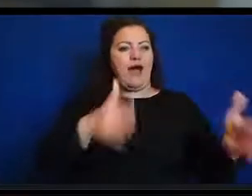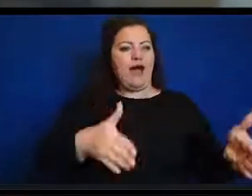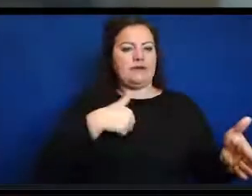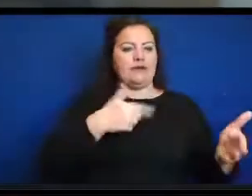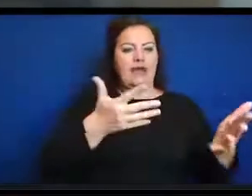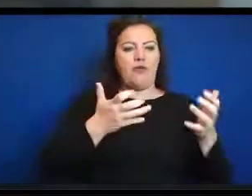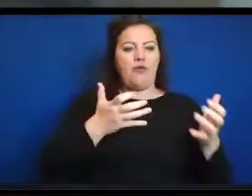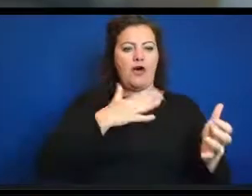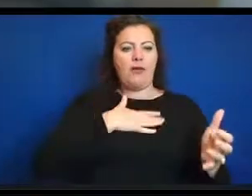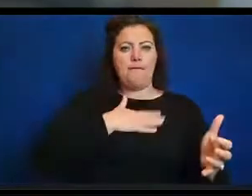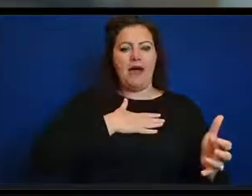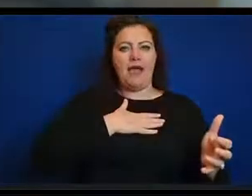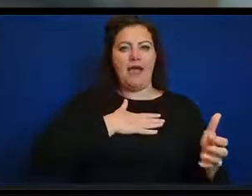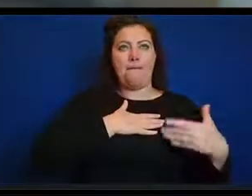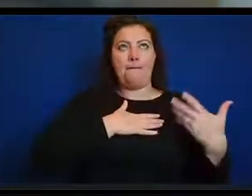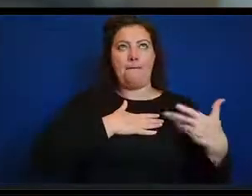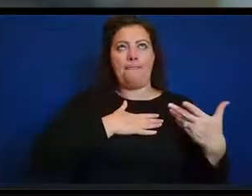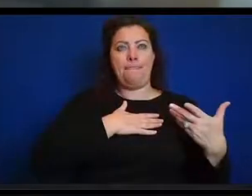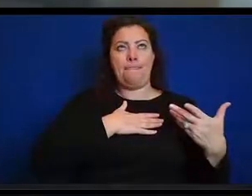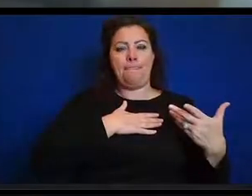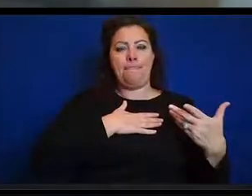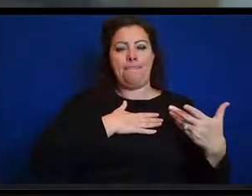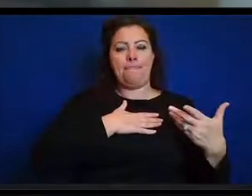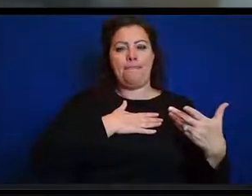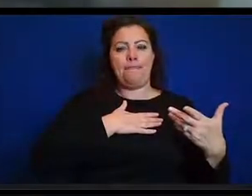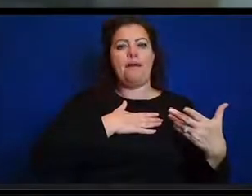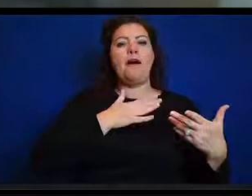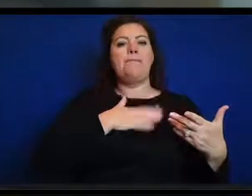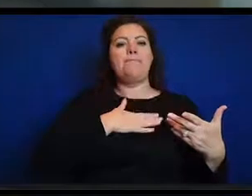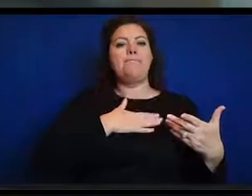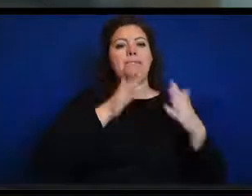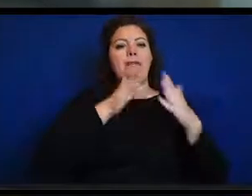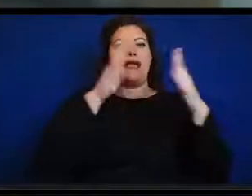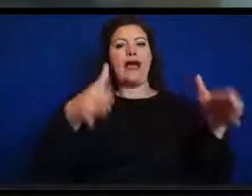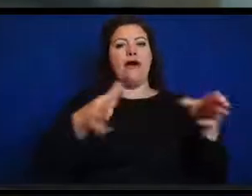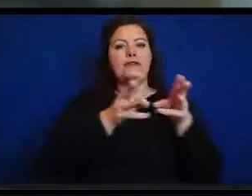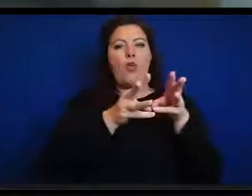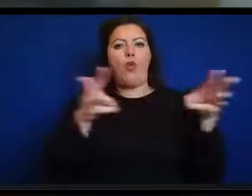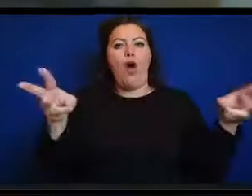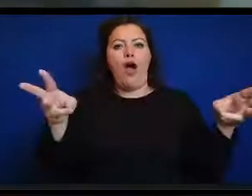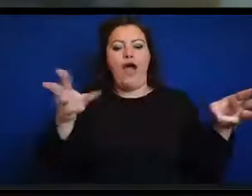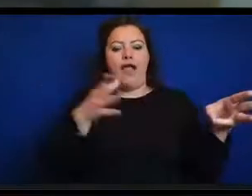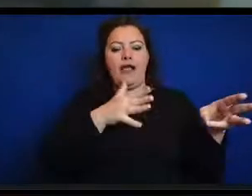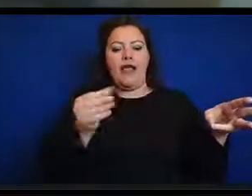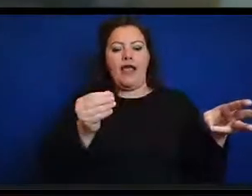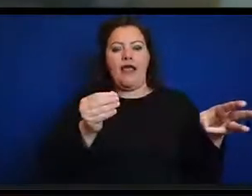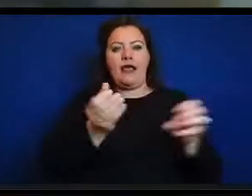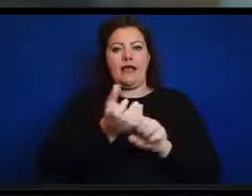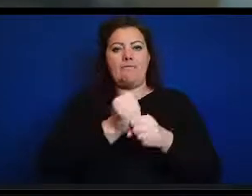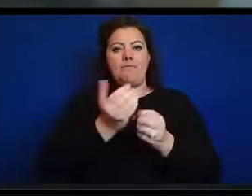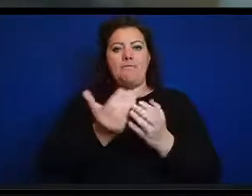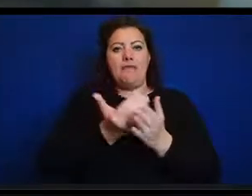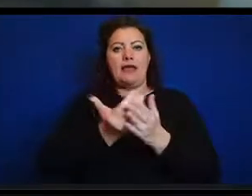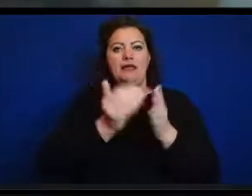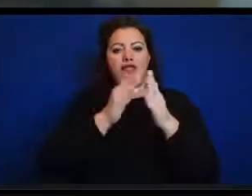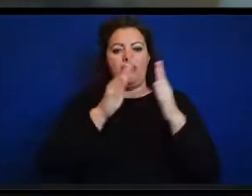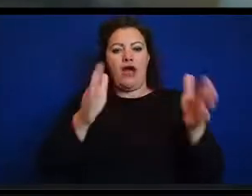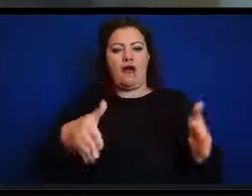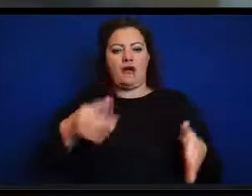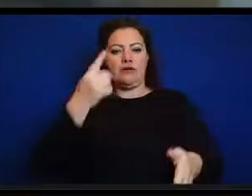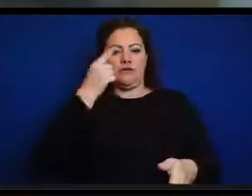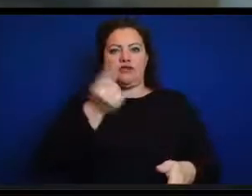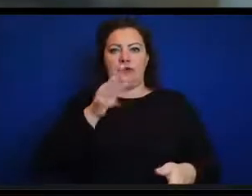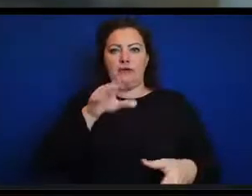my to widen my house and to create new housing for someone to come in and